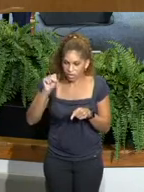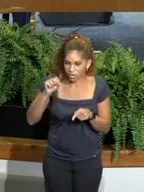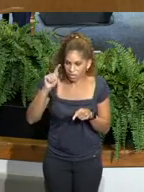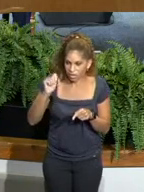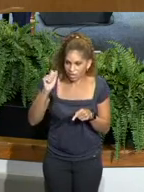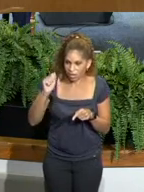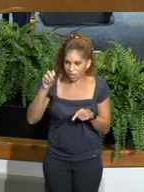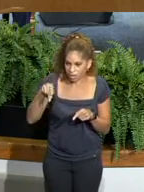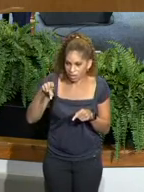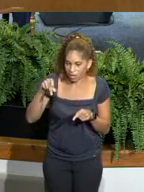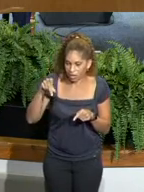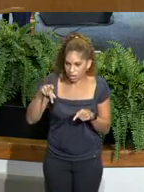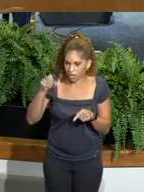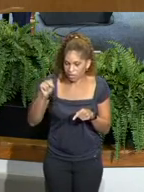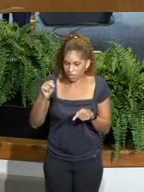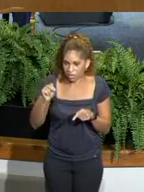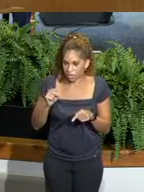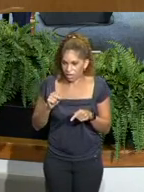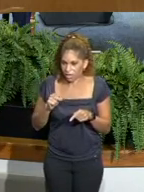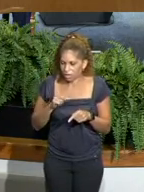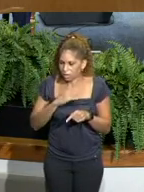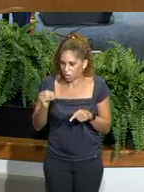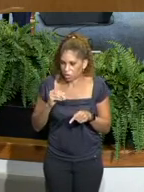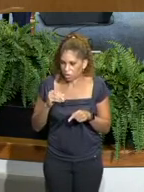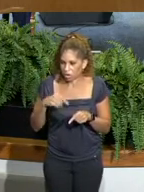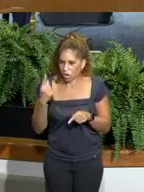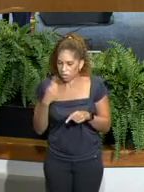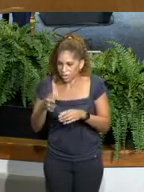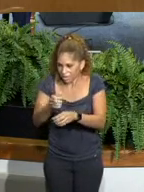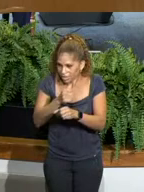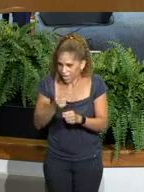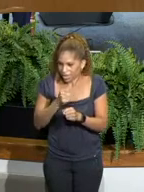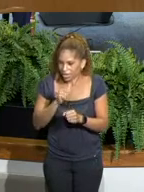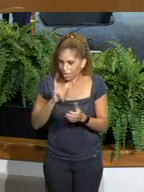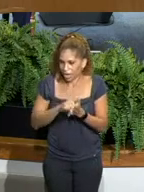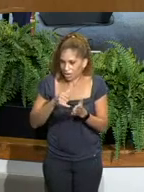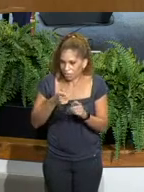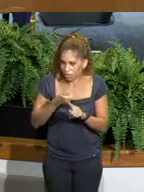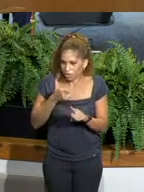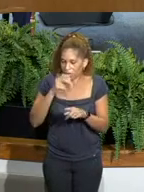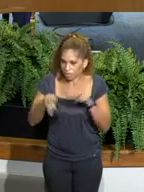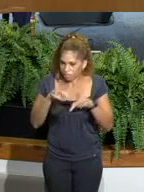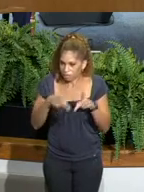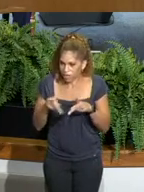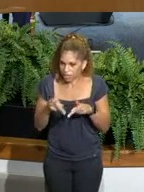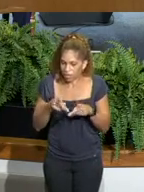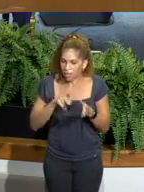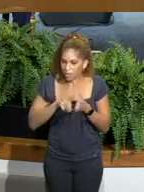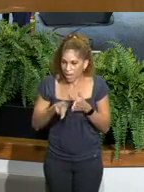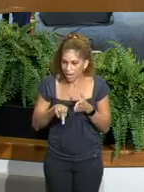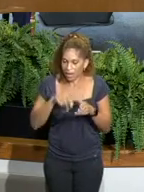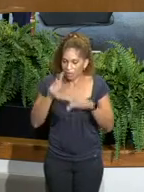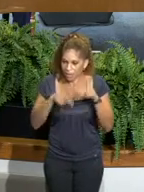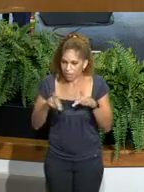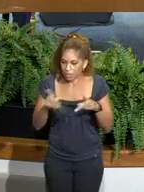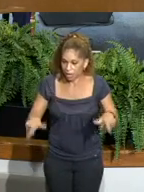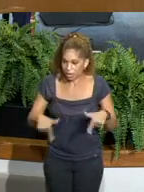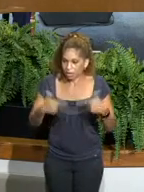away from people by while they're hungry. Pay people a living wage, and that will automatically go down. The porch is